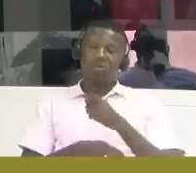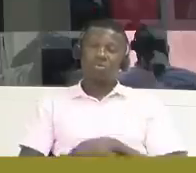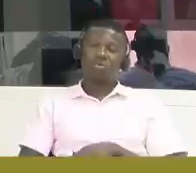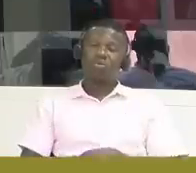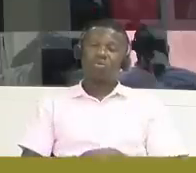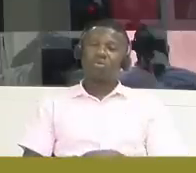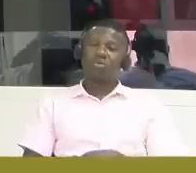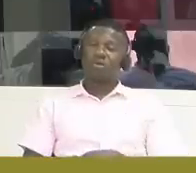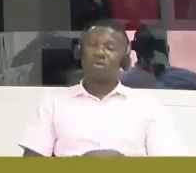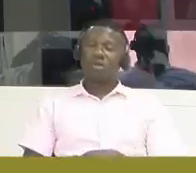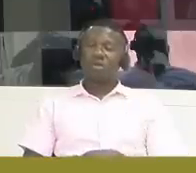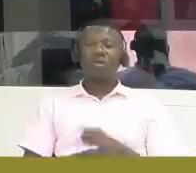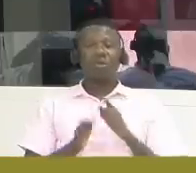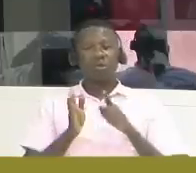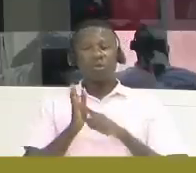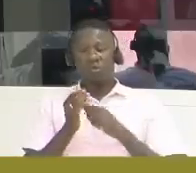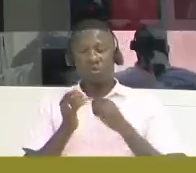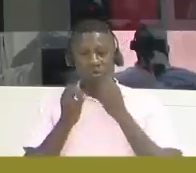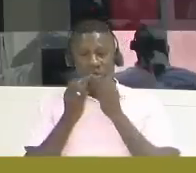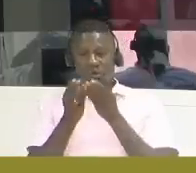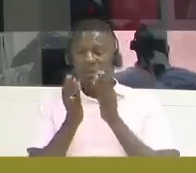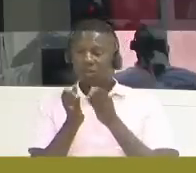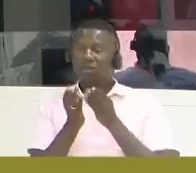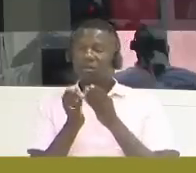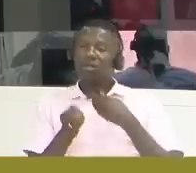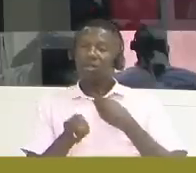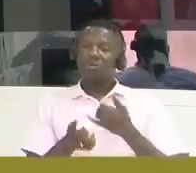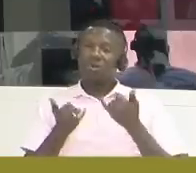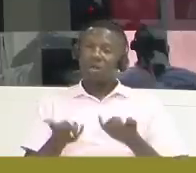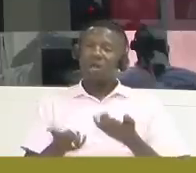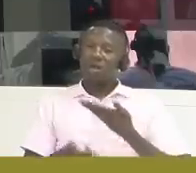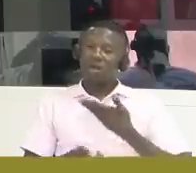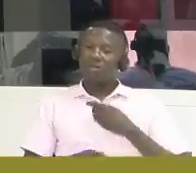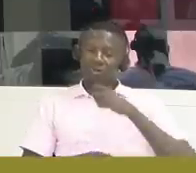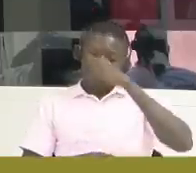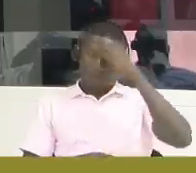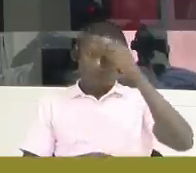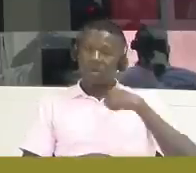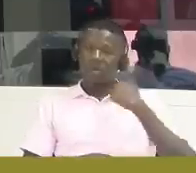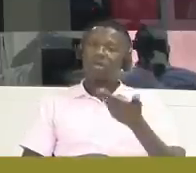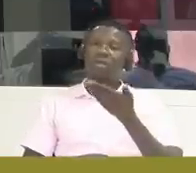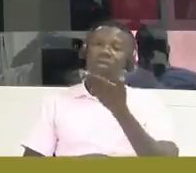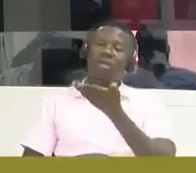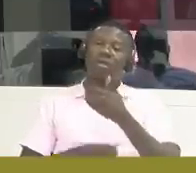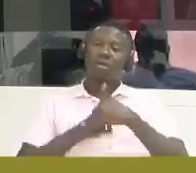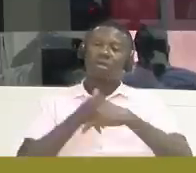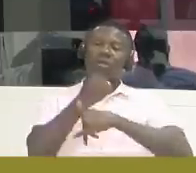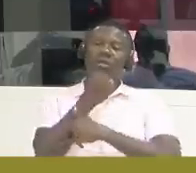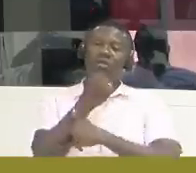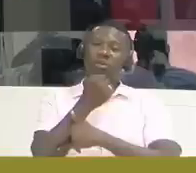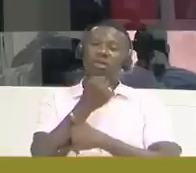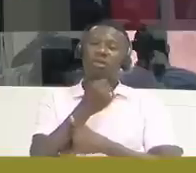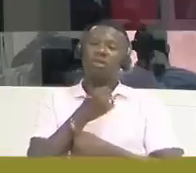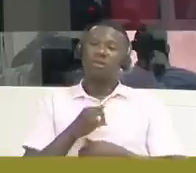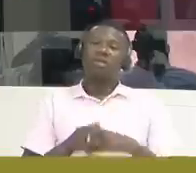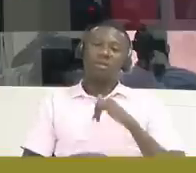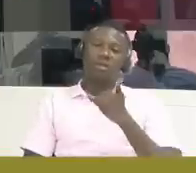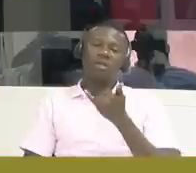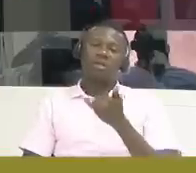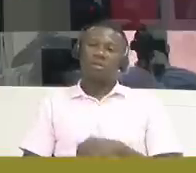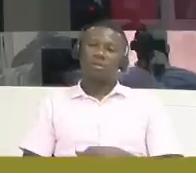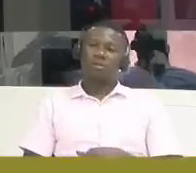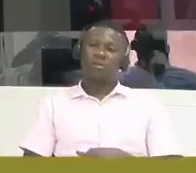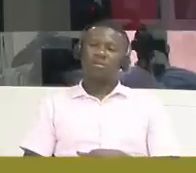also told us that you now have a job at Gamtel. Yes. I just wanted to know if